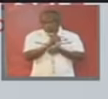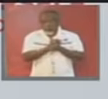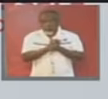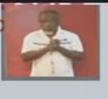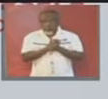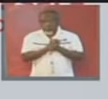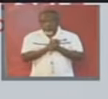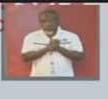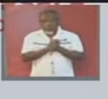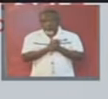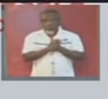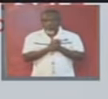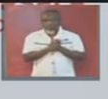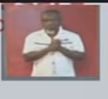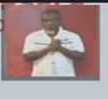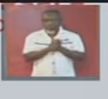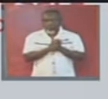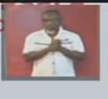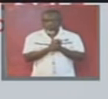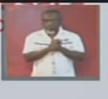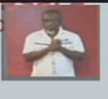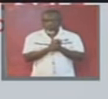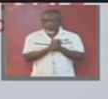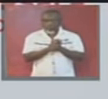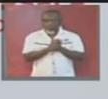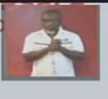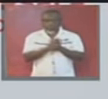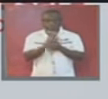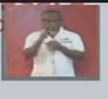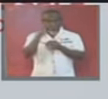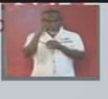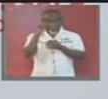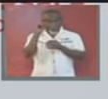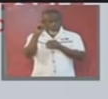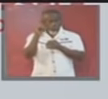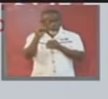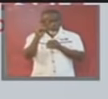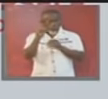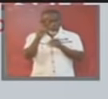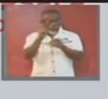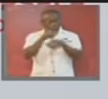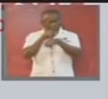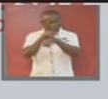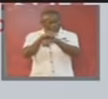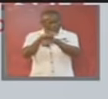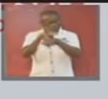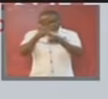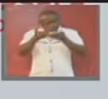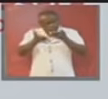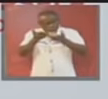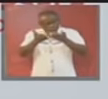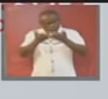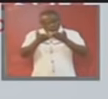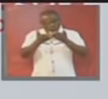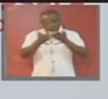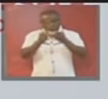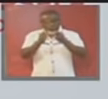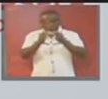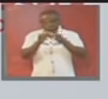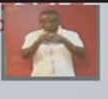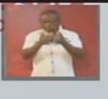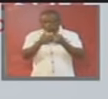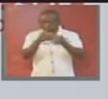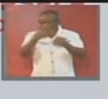healthcare system. The CMO advised on how to address it from an infection